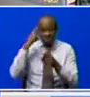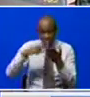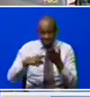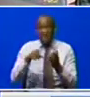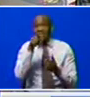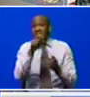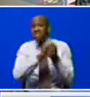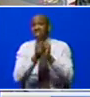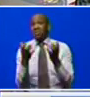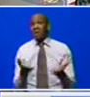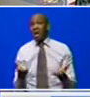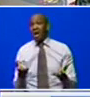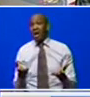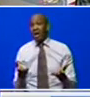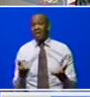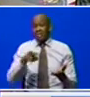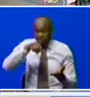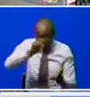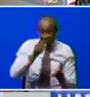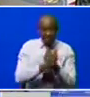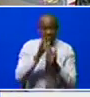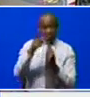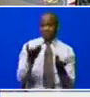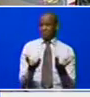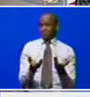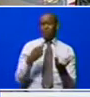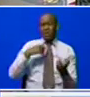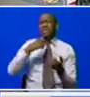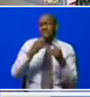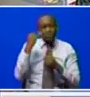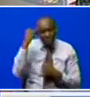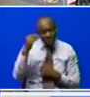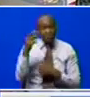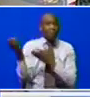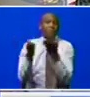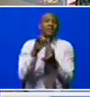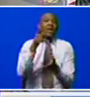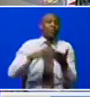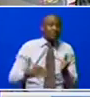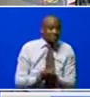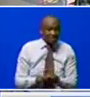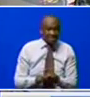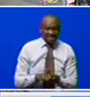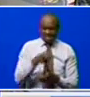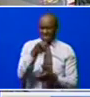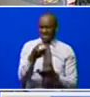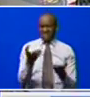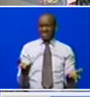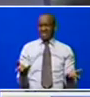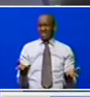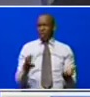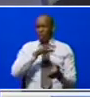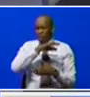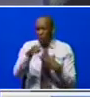is the change that, yes, the novelty has worn off, and what you imagined was going to bring to the table, you're realizing, oh, the shine, all that